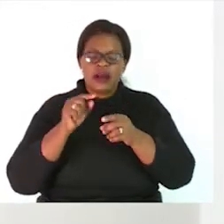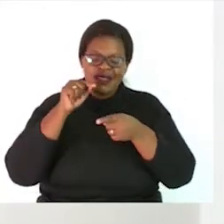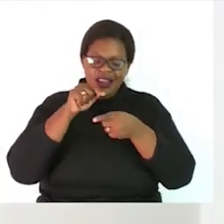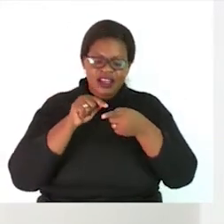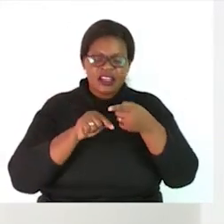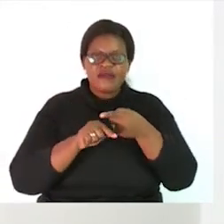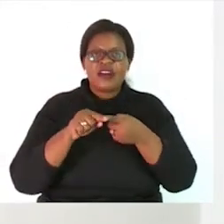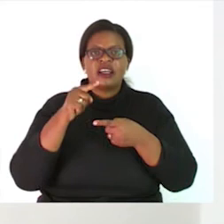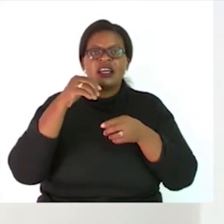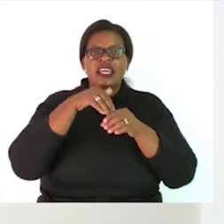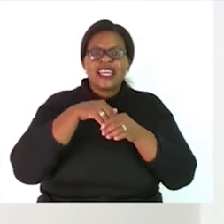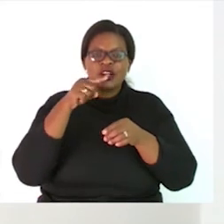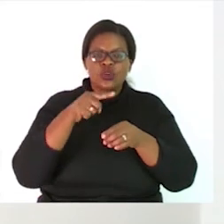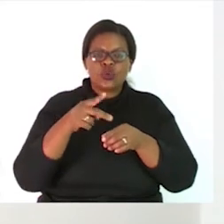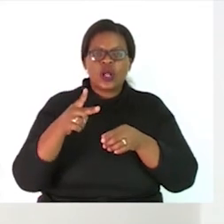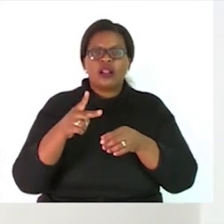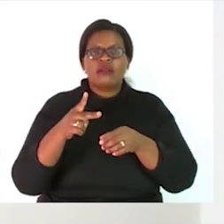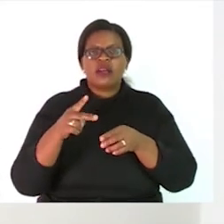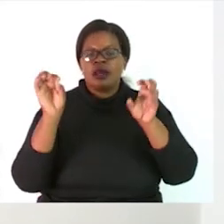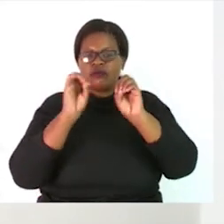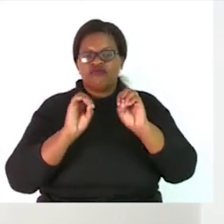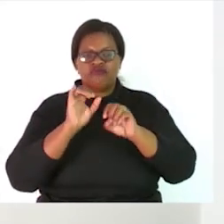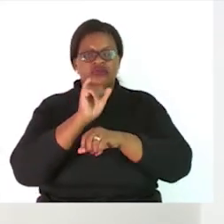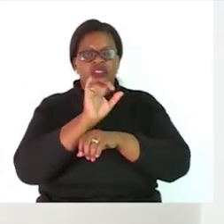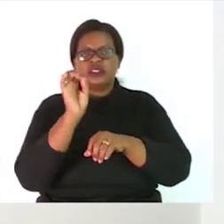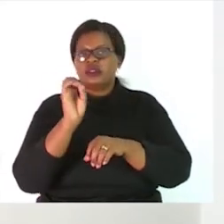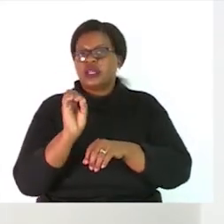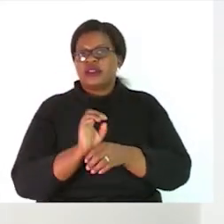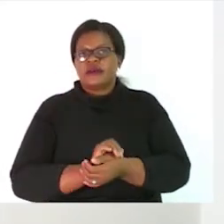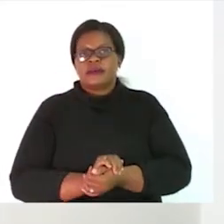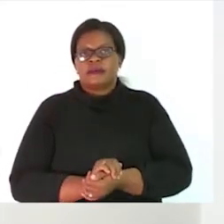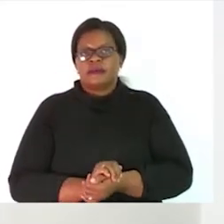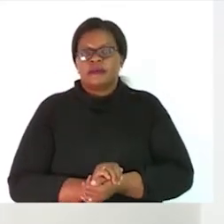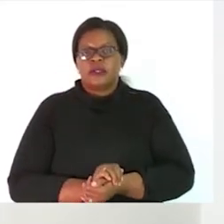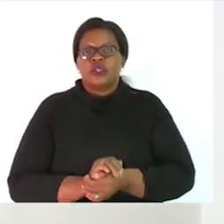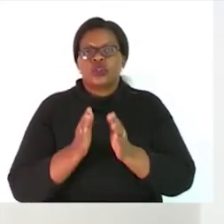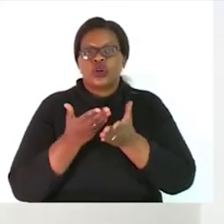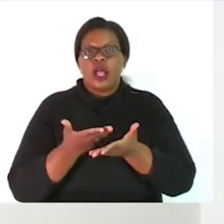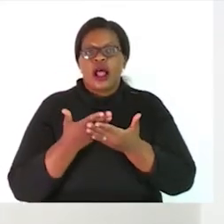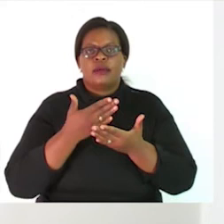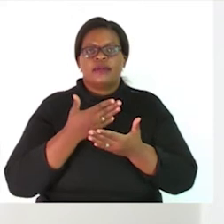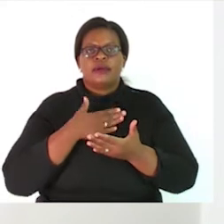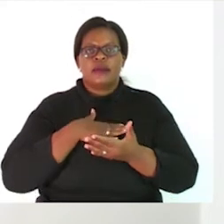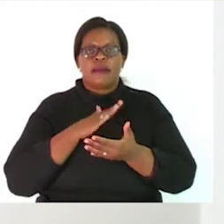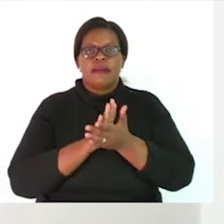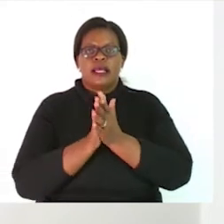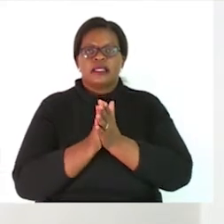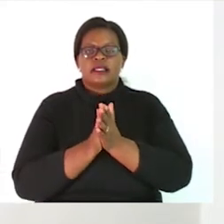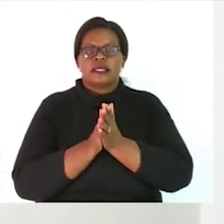divide into 12 without leaving a remainder. Can you assist me? What are the factors of